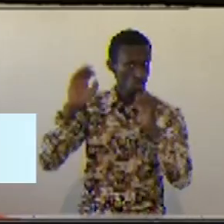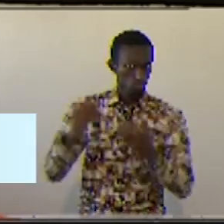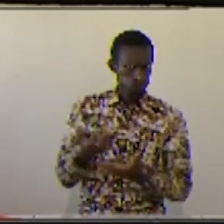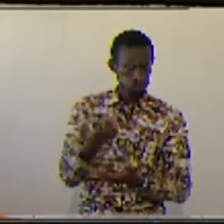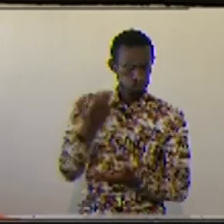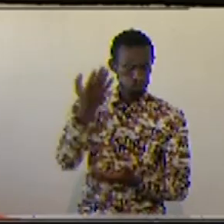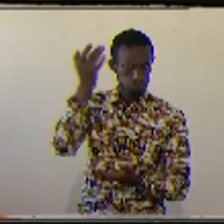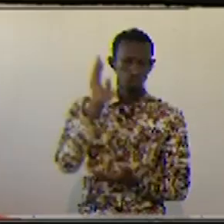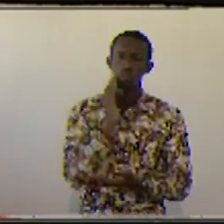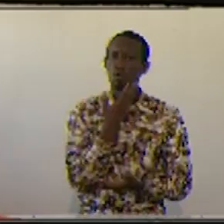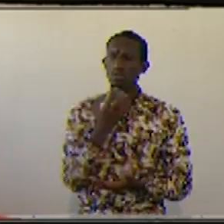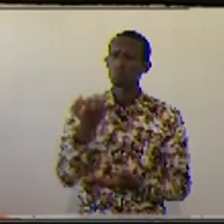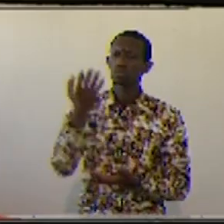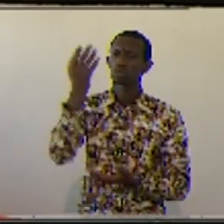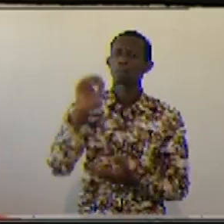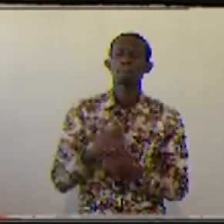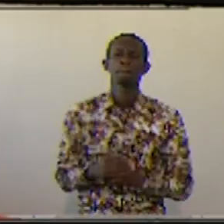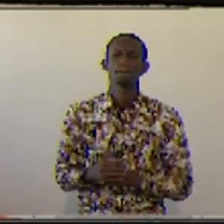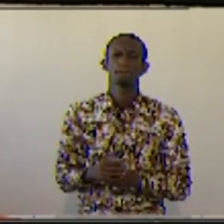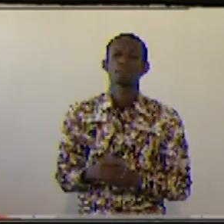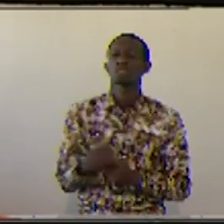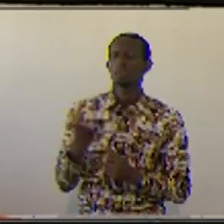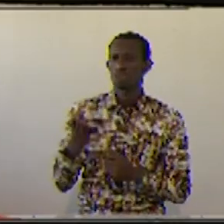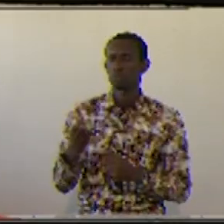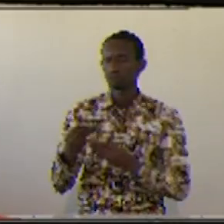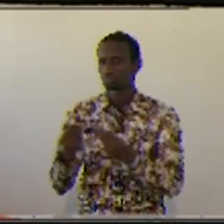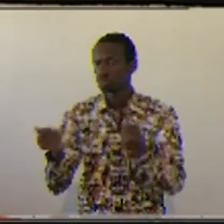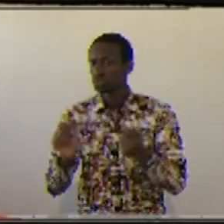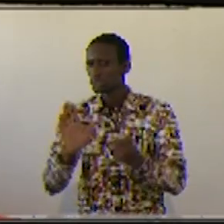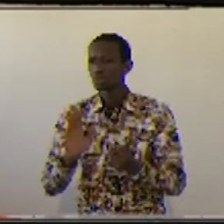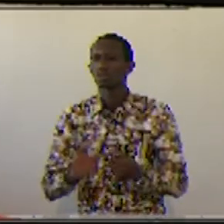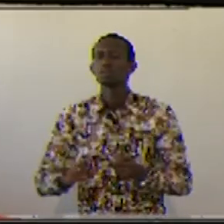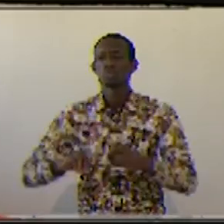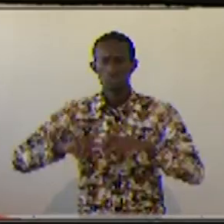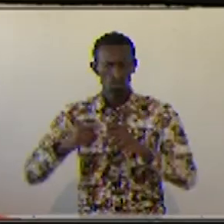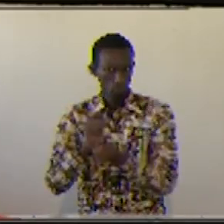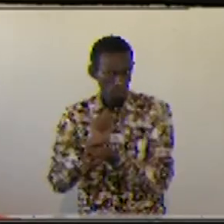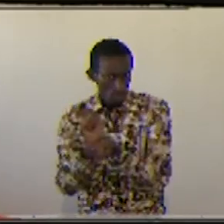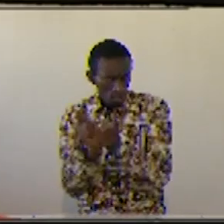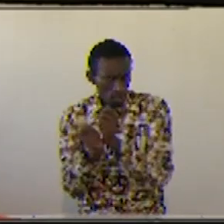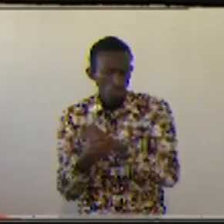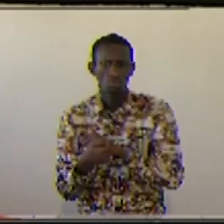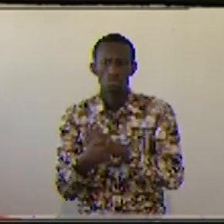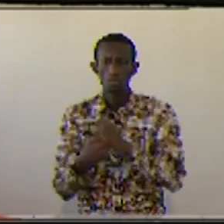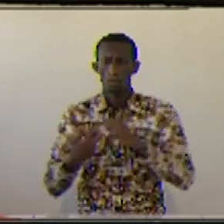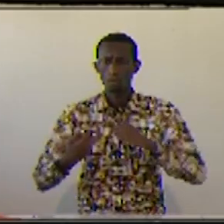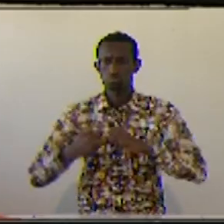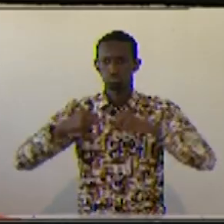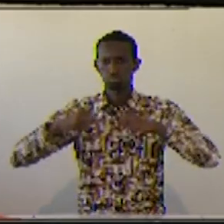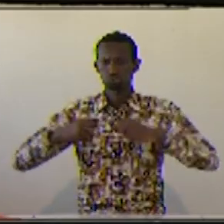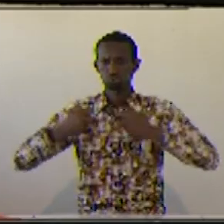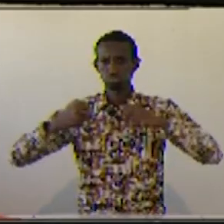your solution will get concentrated. The amount of solute will remain the same, while